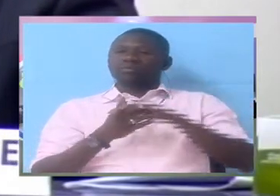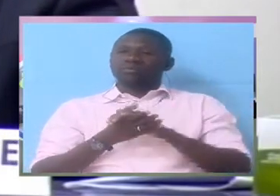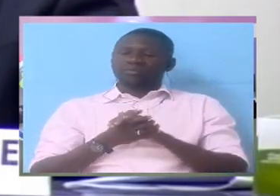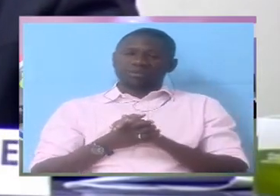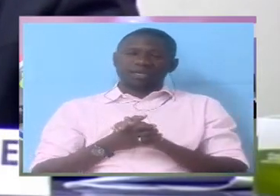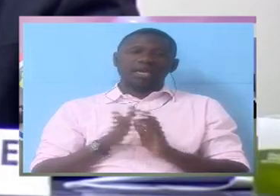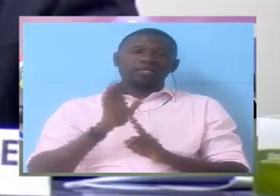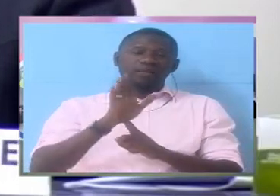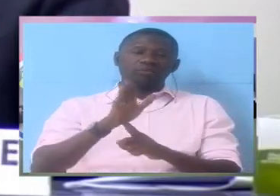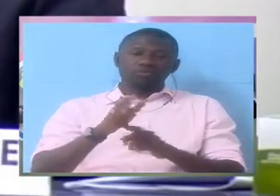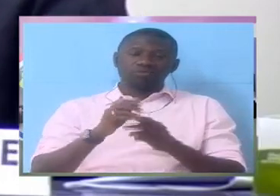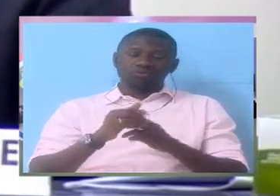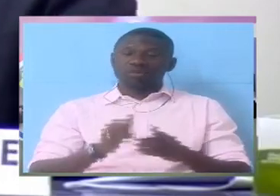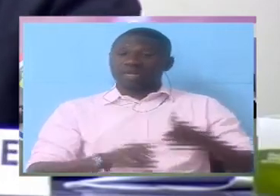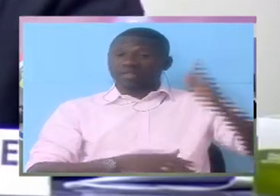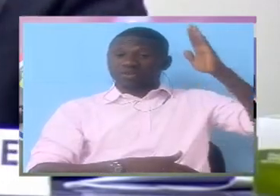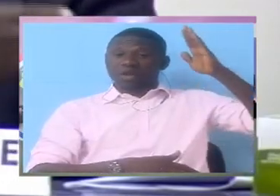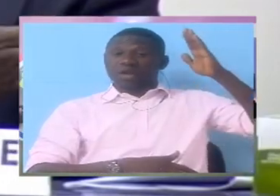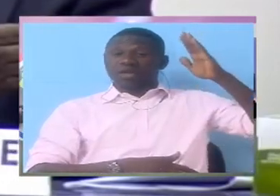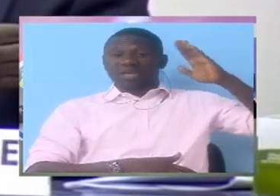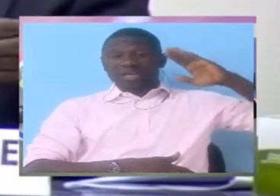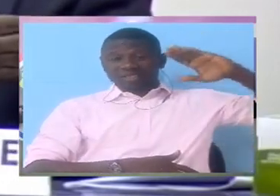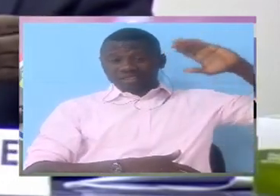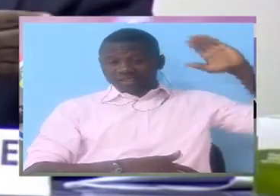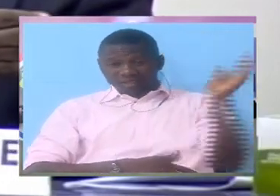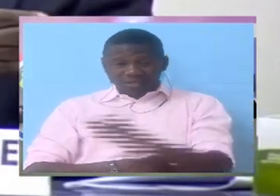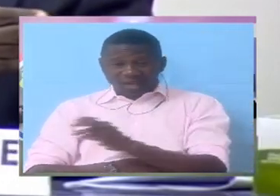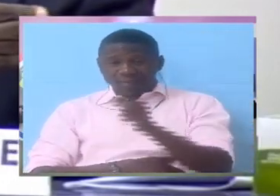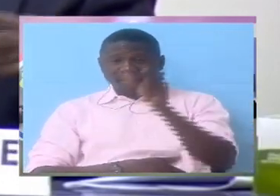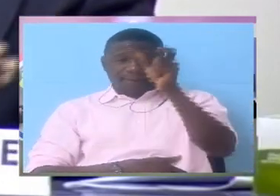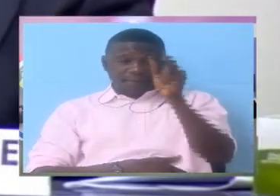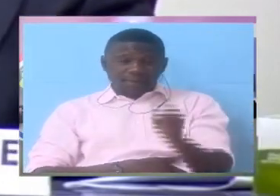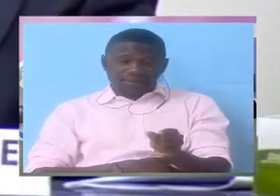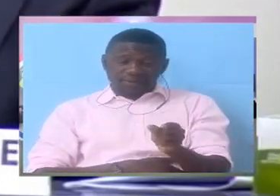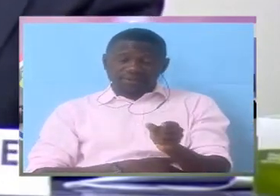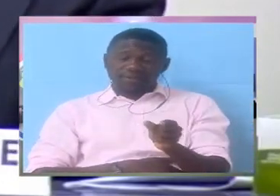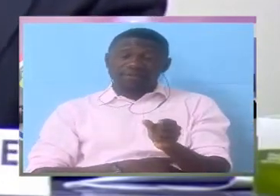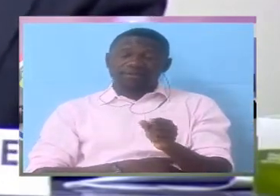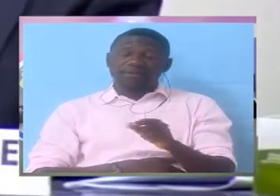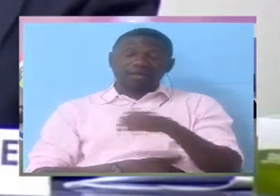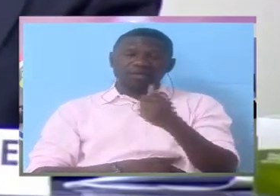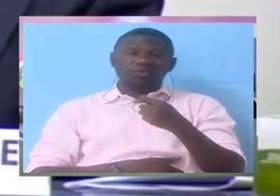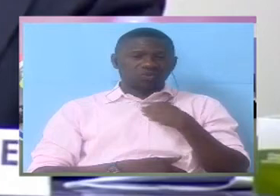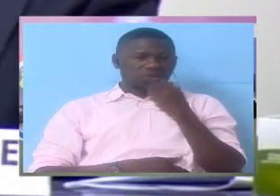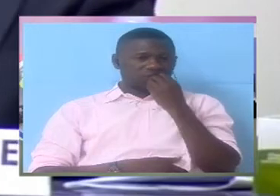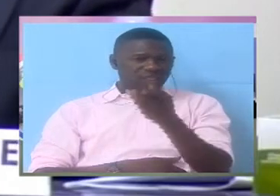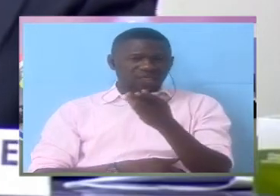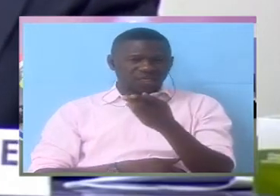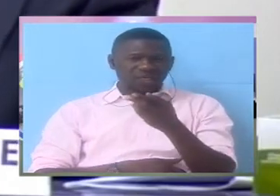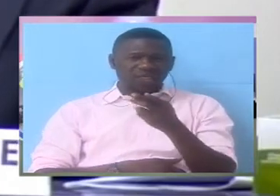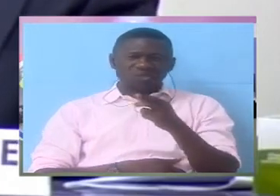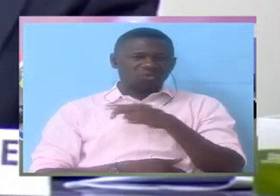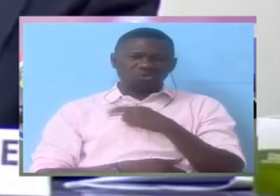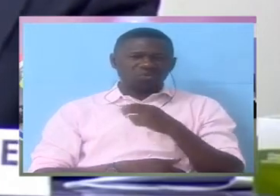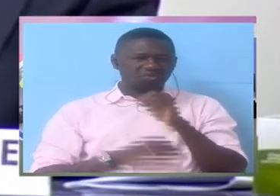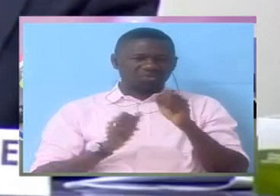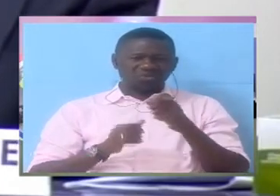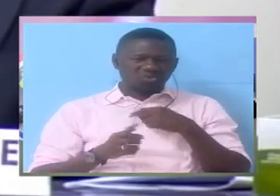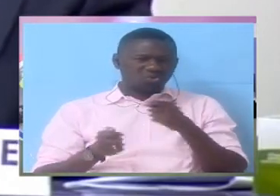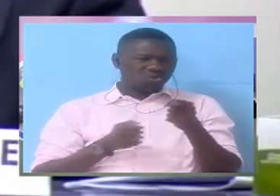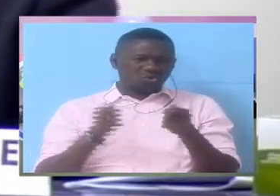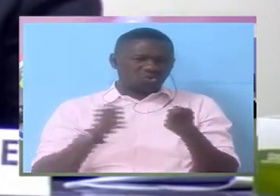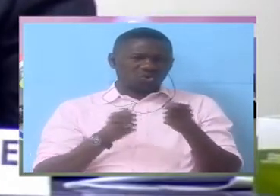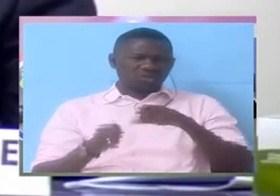raise your hand, you slap a person, and you say it's beyond your control. Is